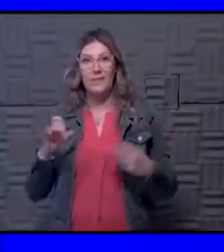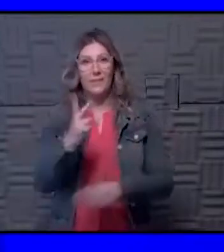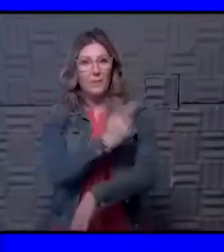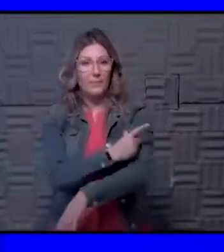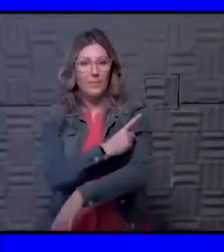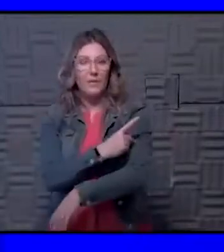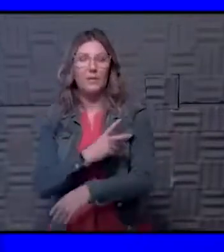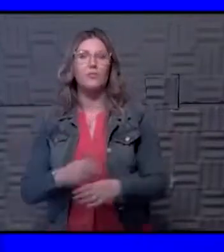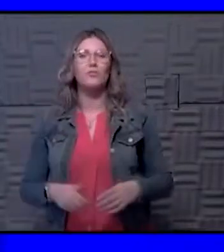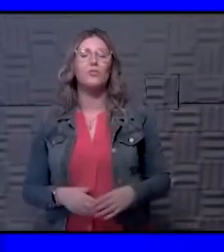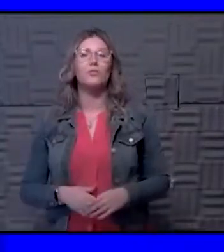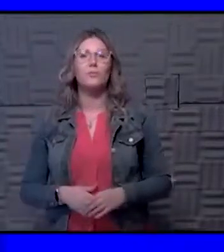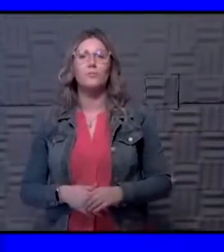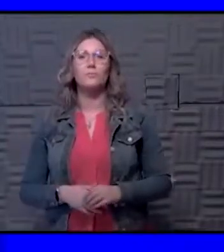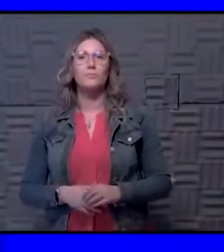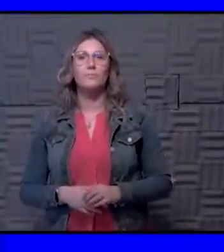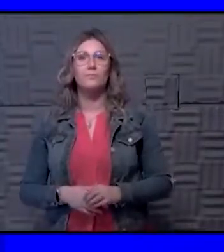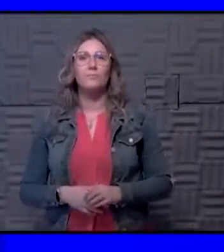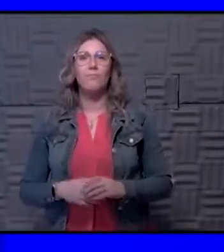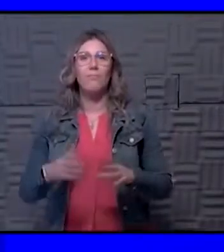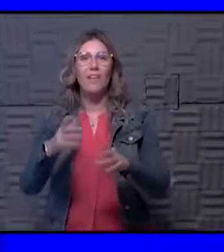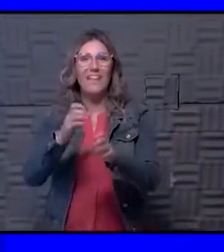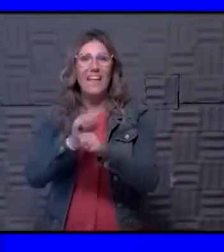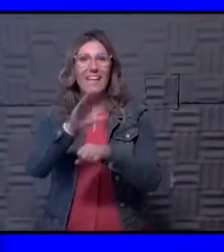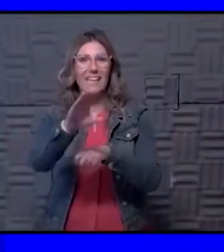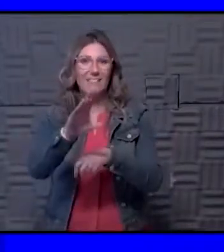got the isolate sent off.